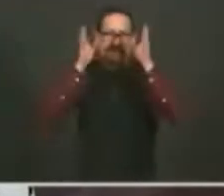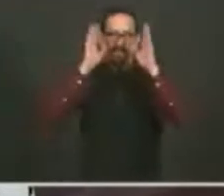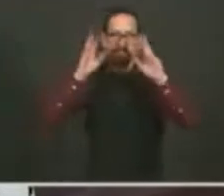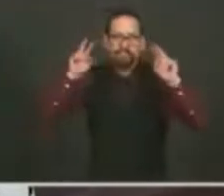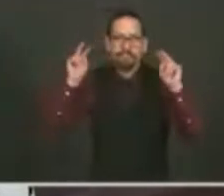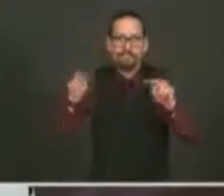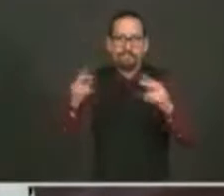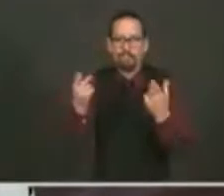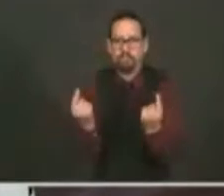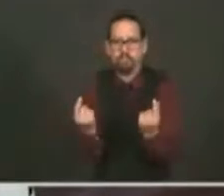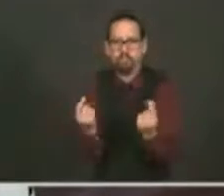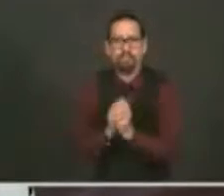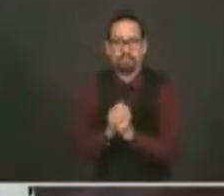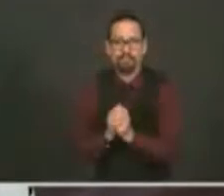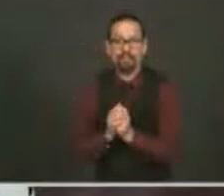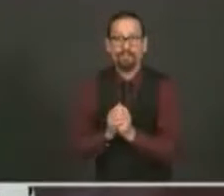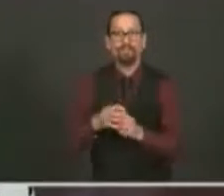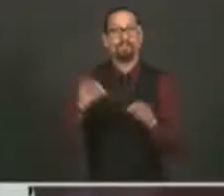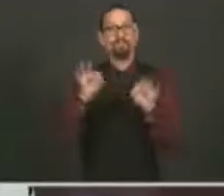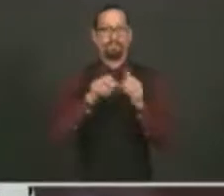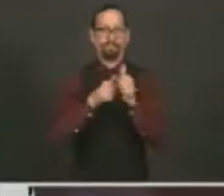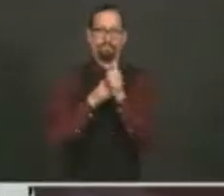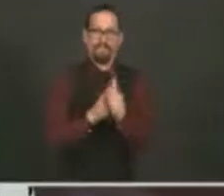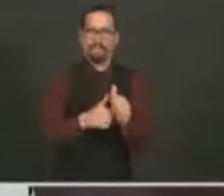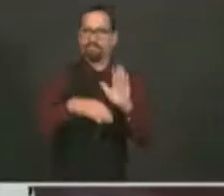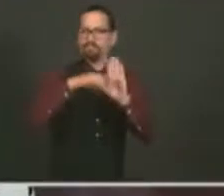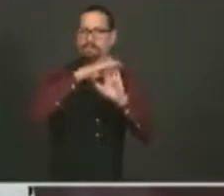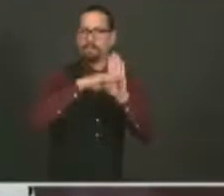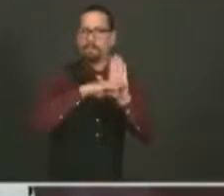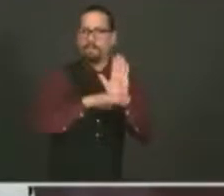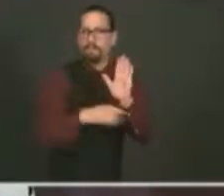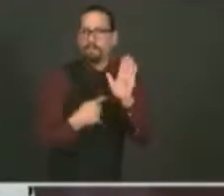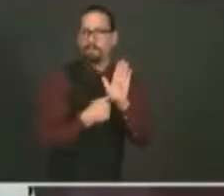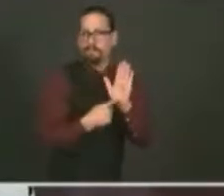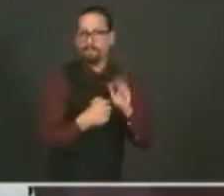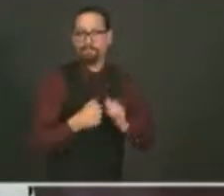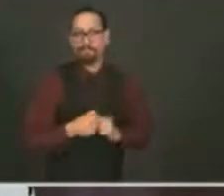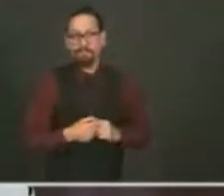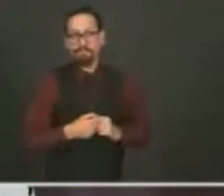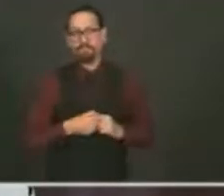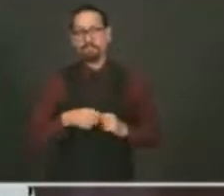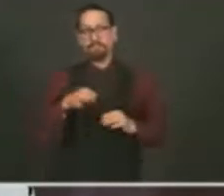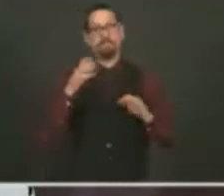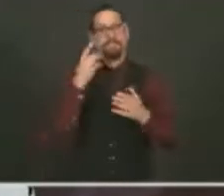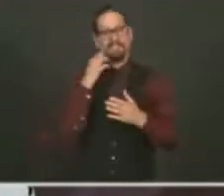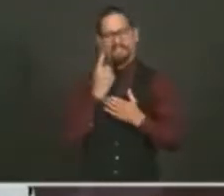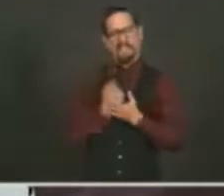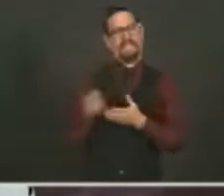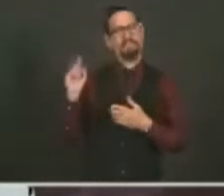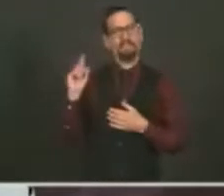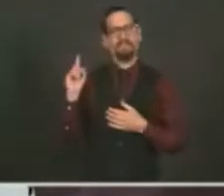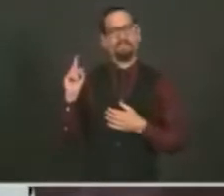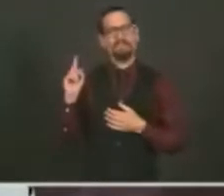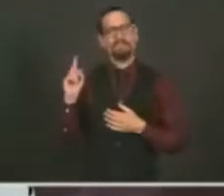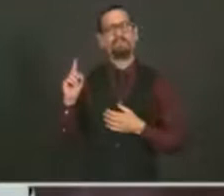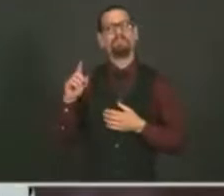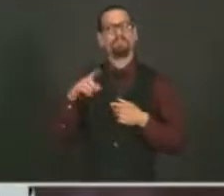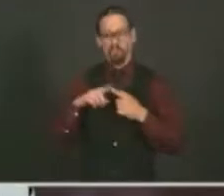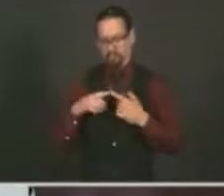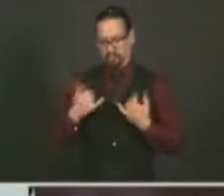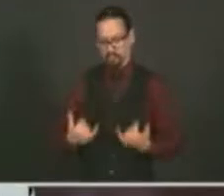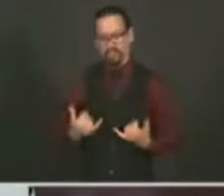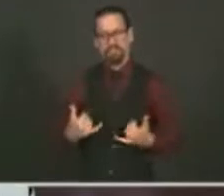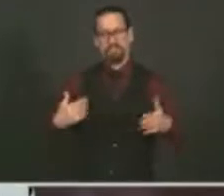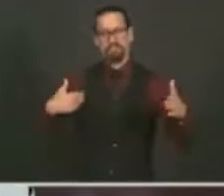differently. Since we were here last week, our daily case numbers ranged between 80s